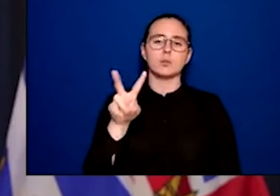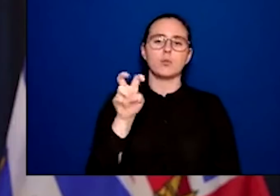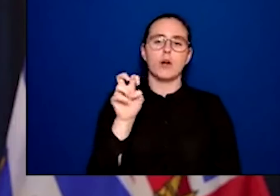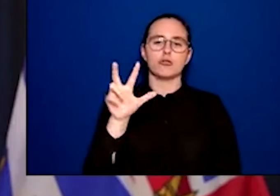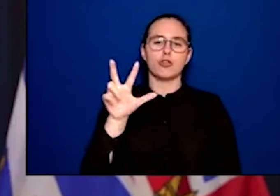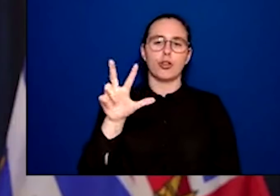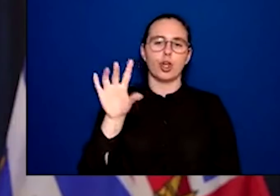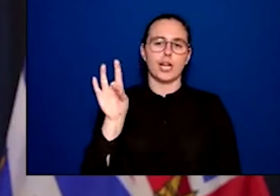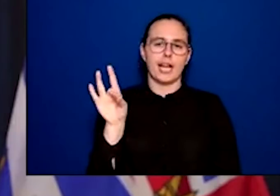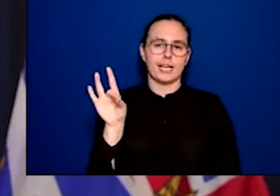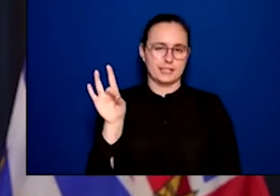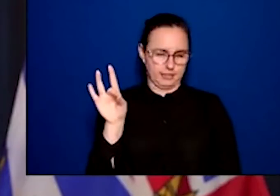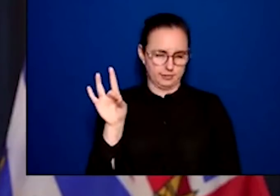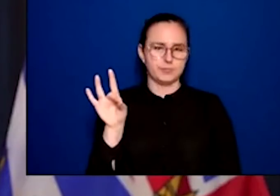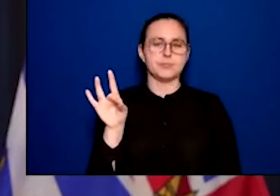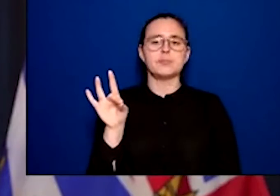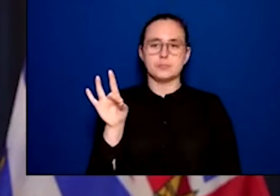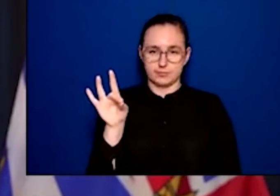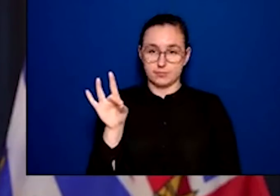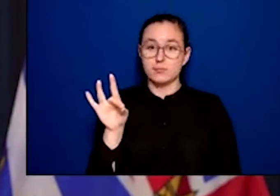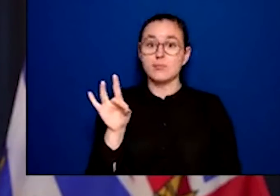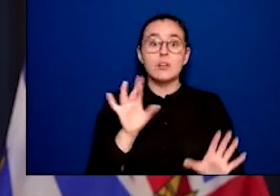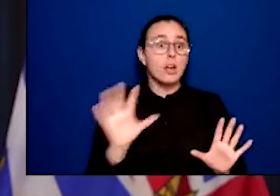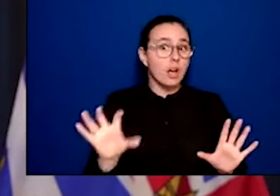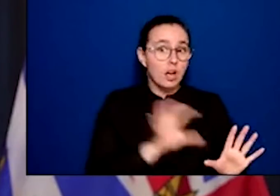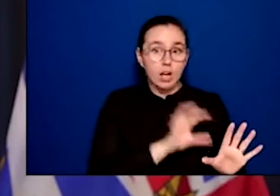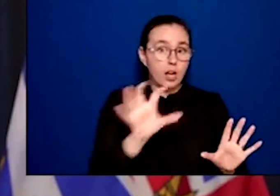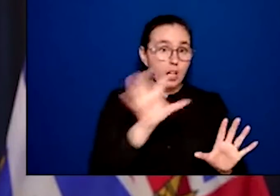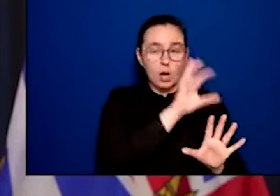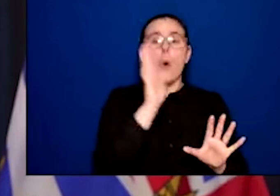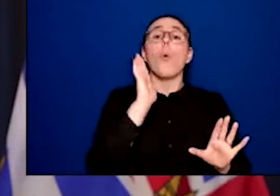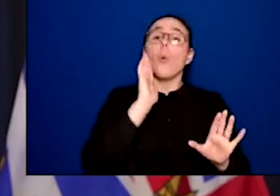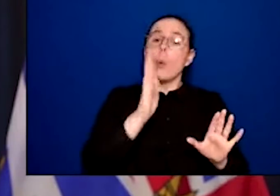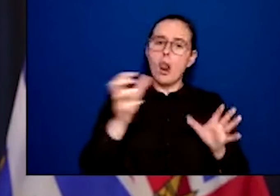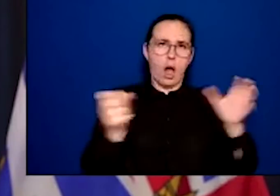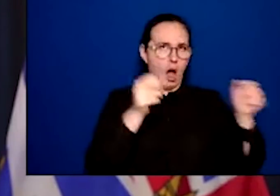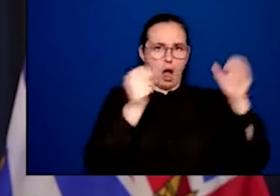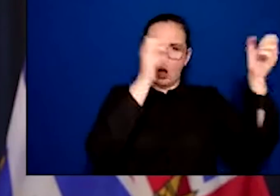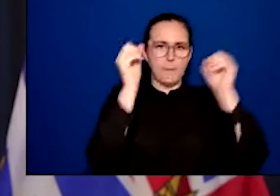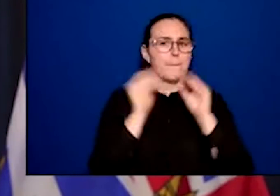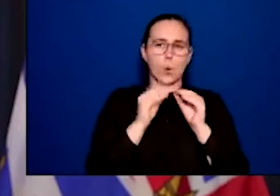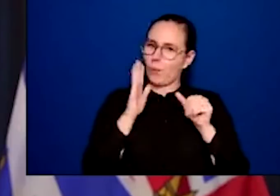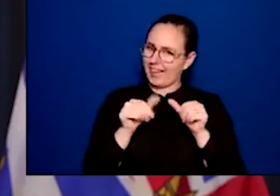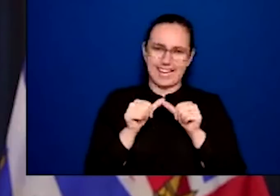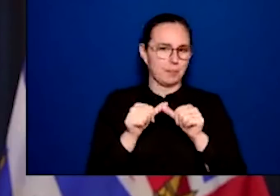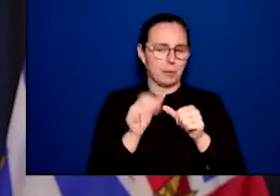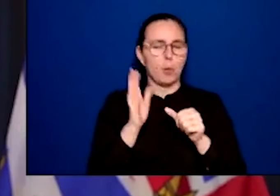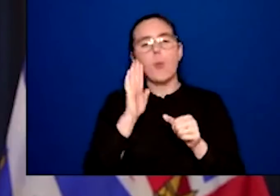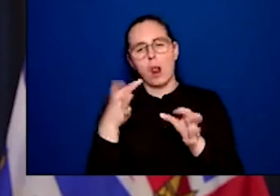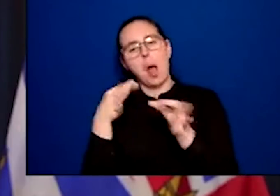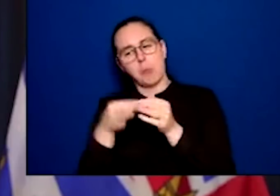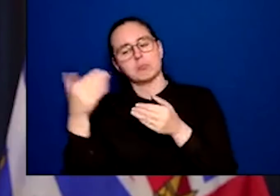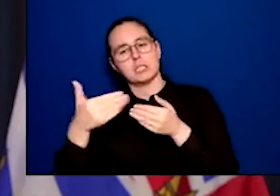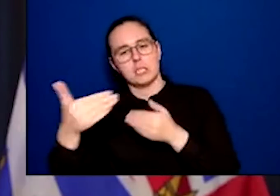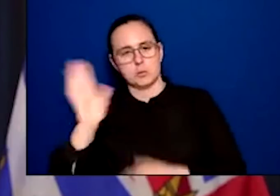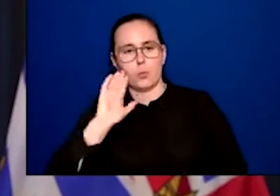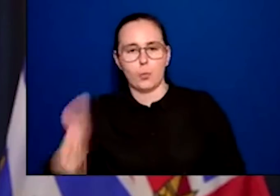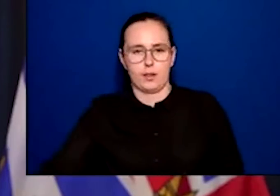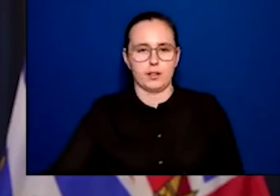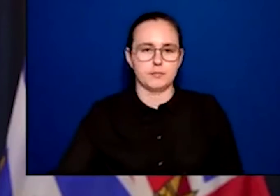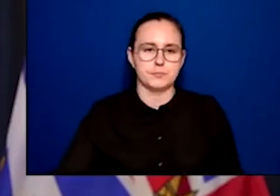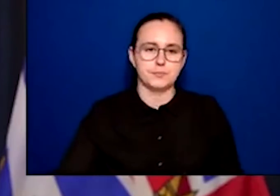additional contact tracers, and I will continue to report on that progress in the coming weeks. I want to briefly speak to issues